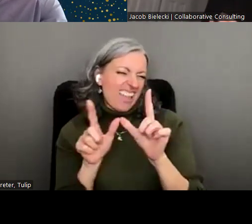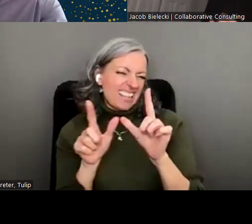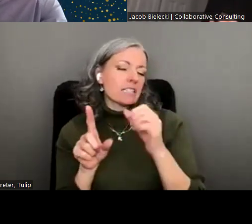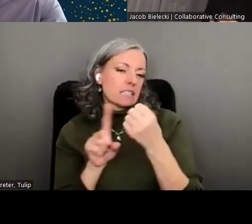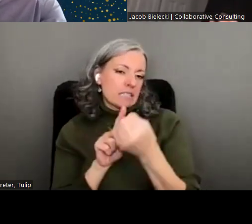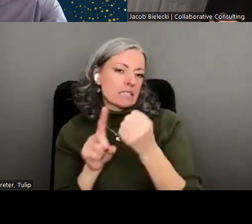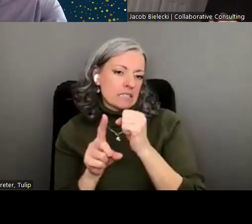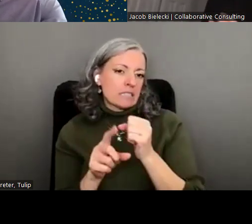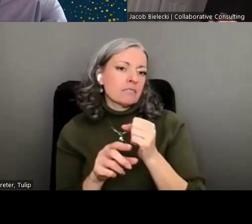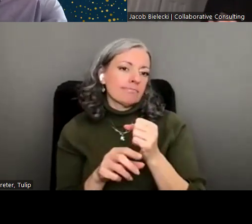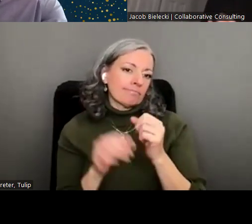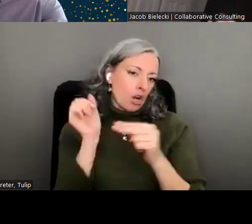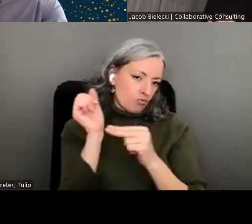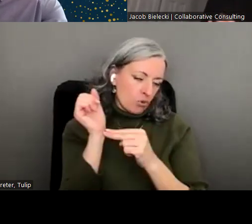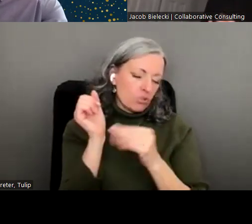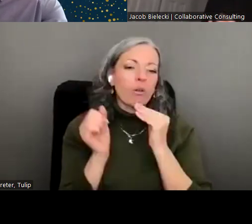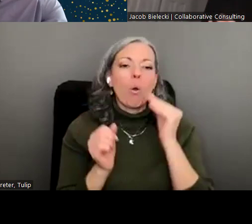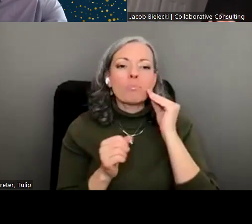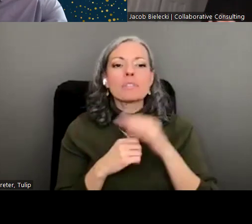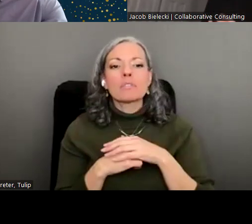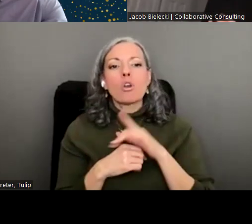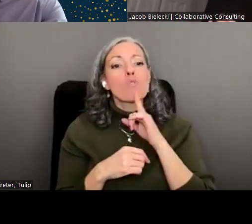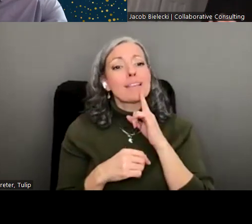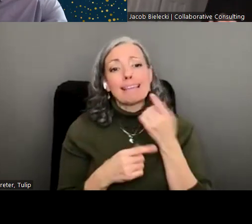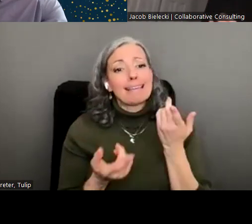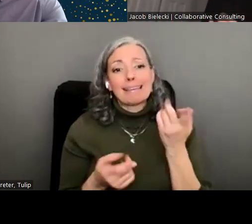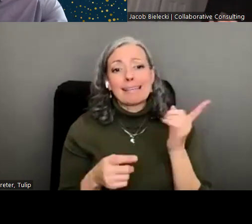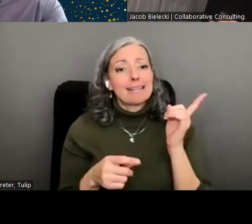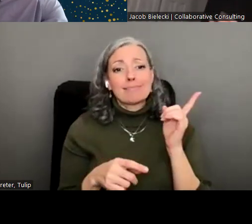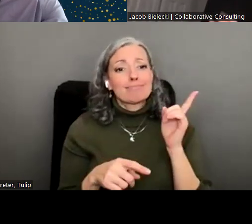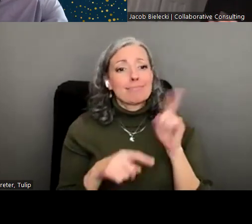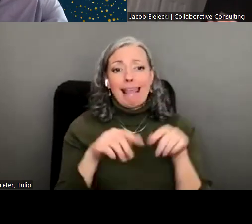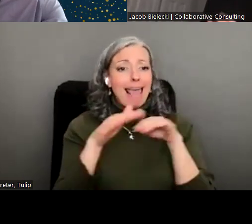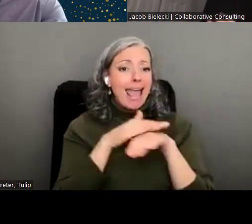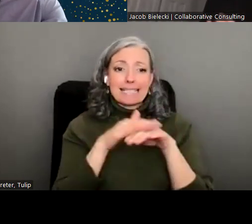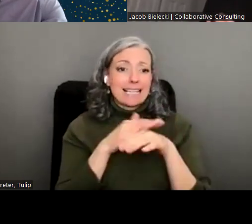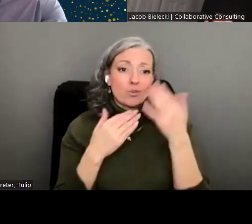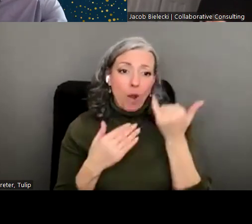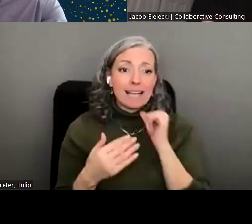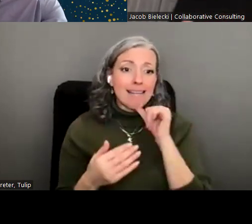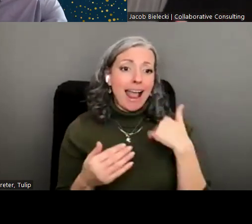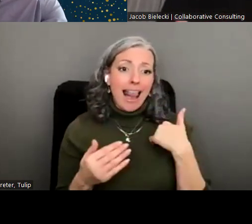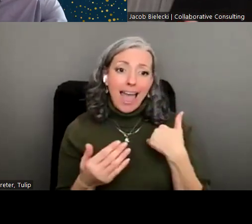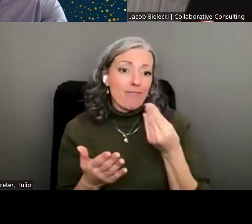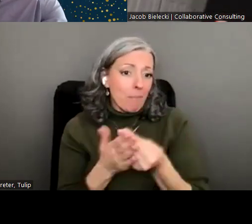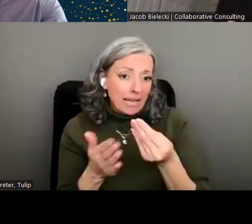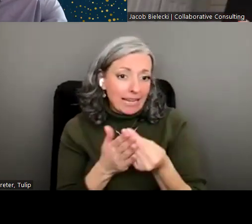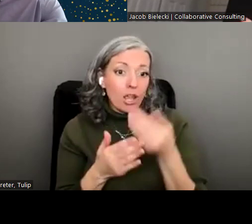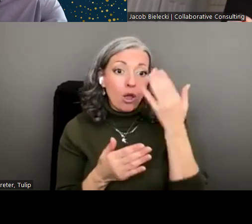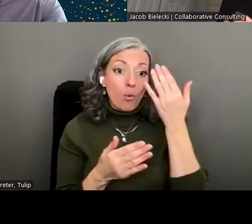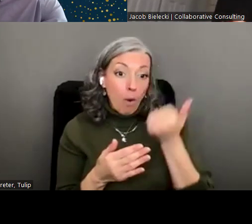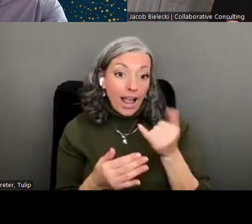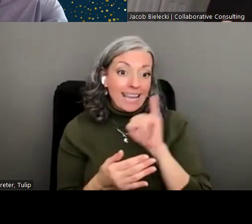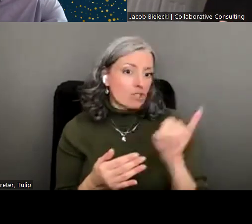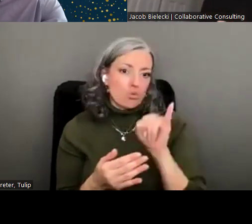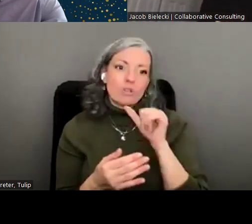facilities and settings, are inaccessible to people because they're not paid for by either Medicare or Medicaid.